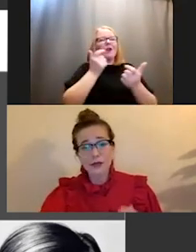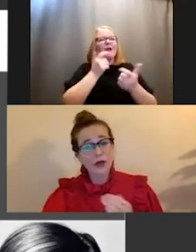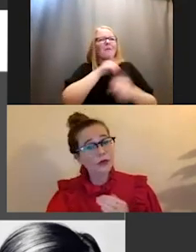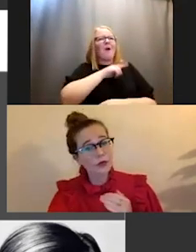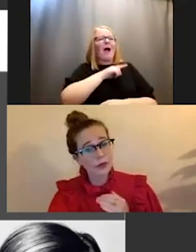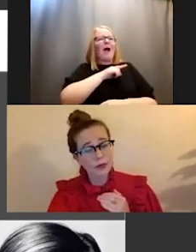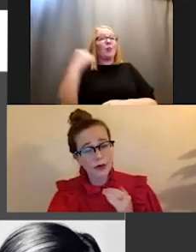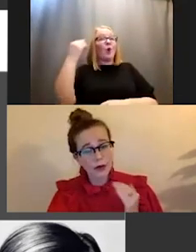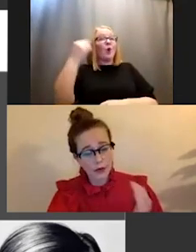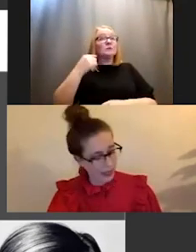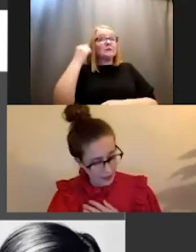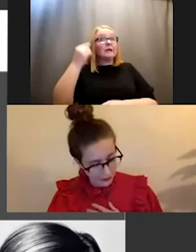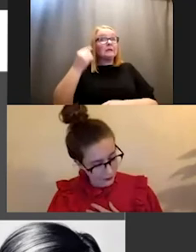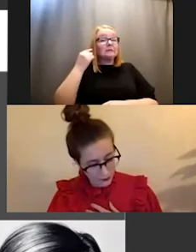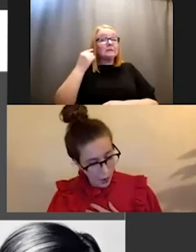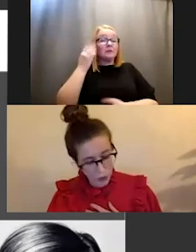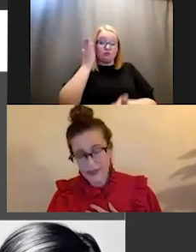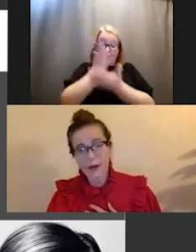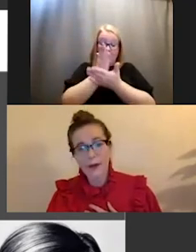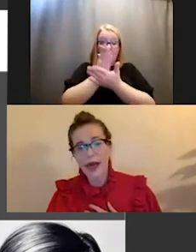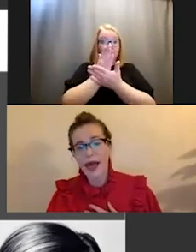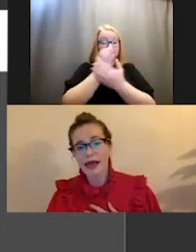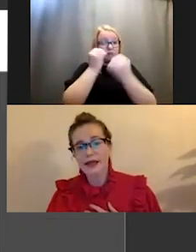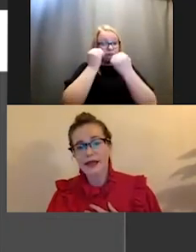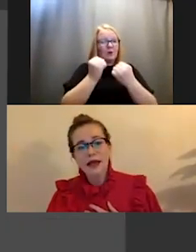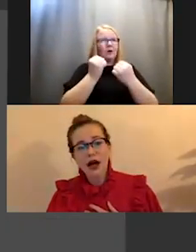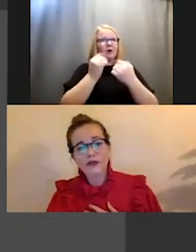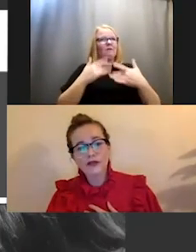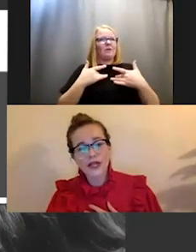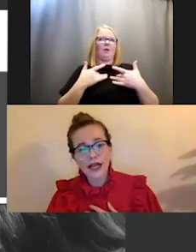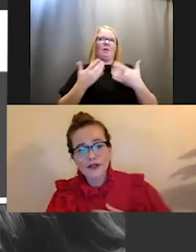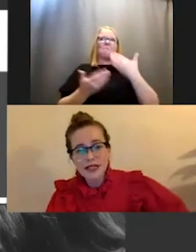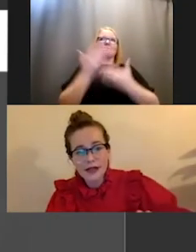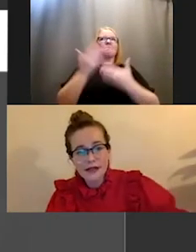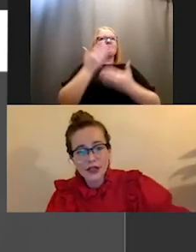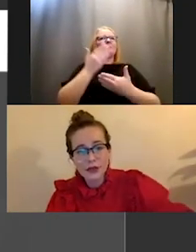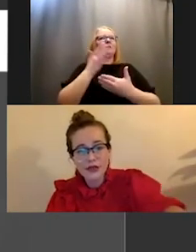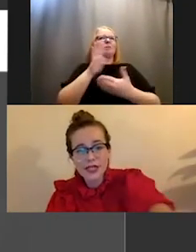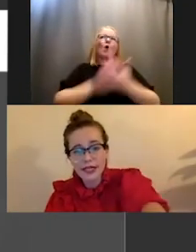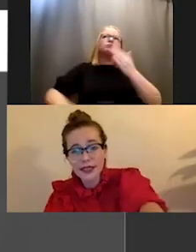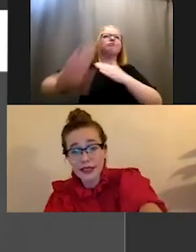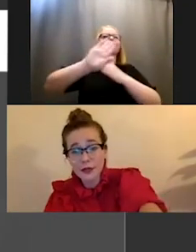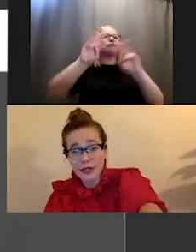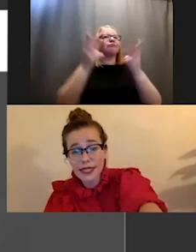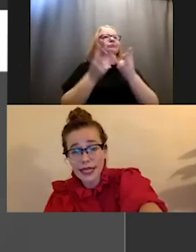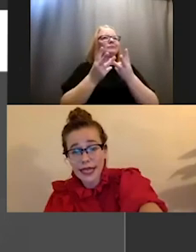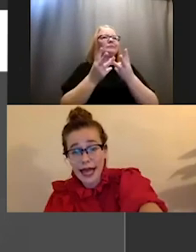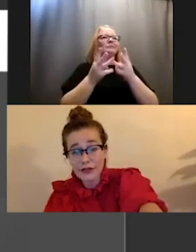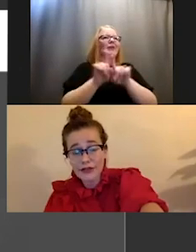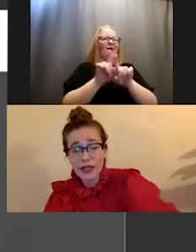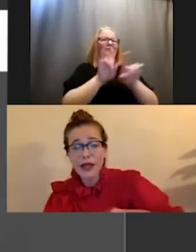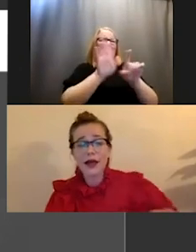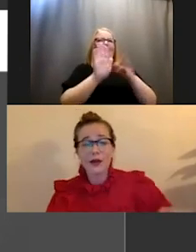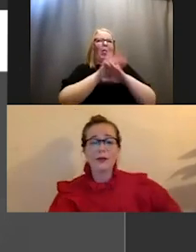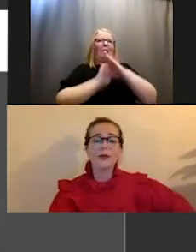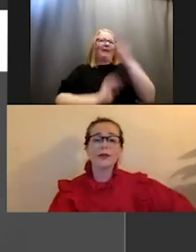in London were a kind of whole step ahead of the kind of styles that you would have seen, like the ones here